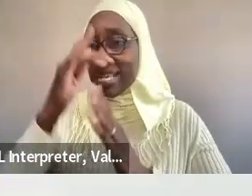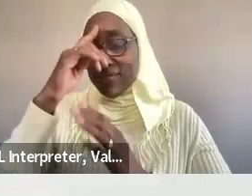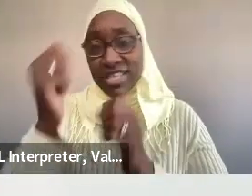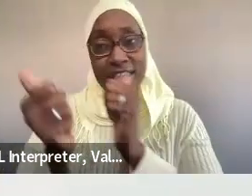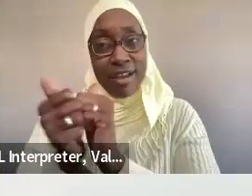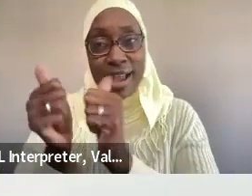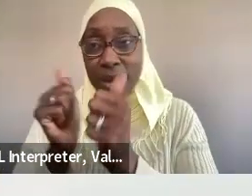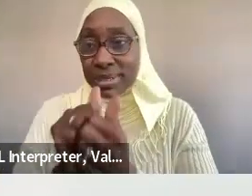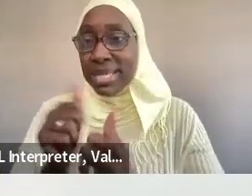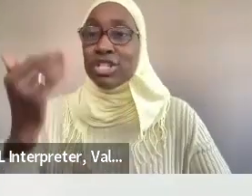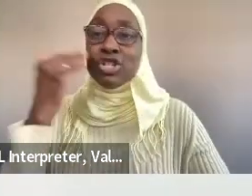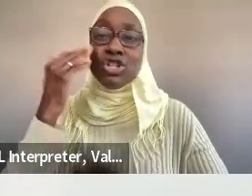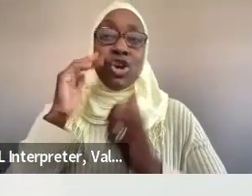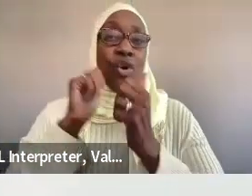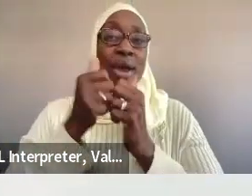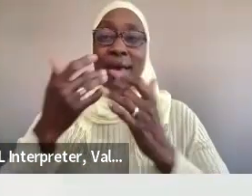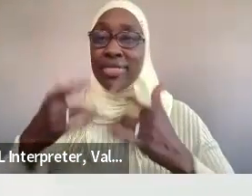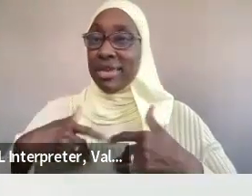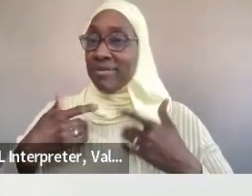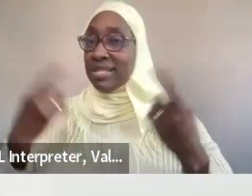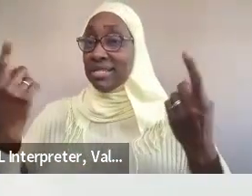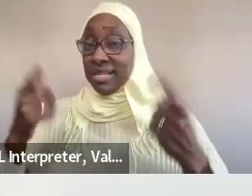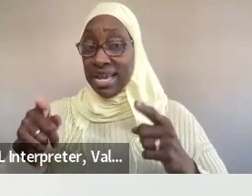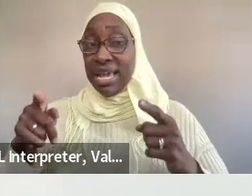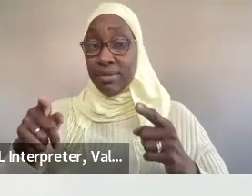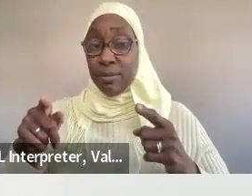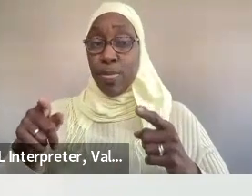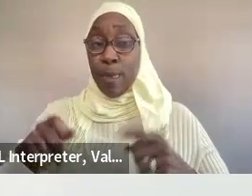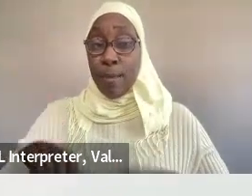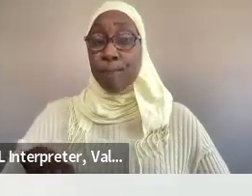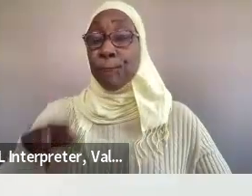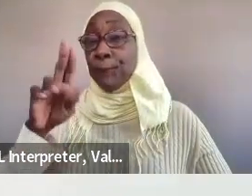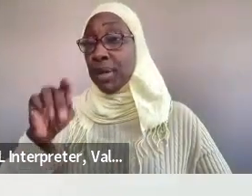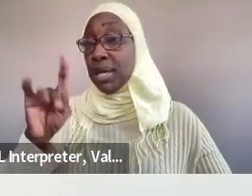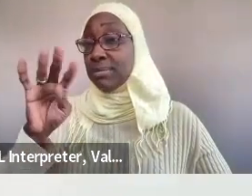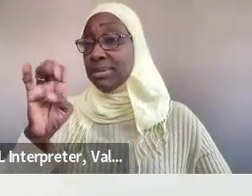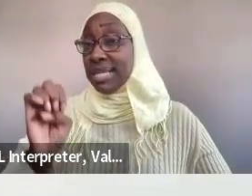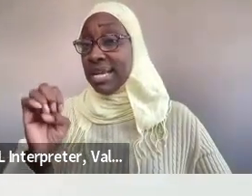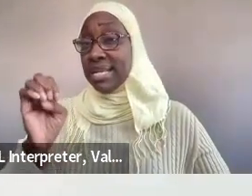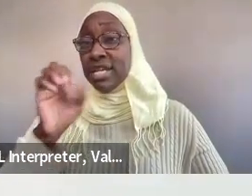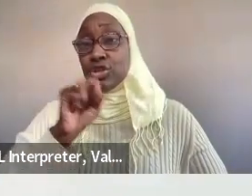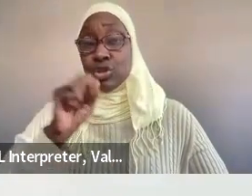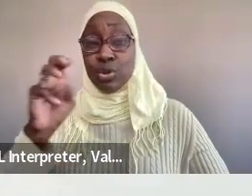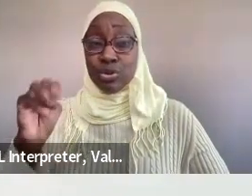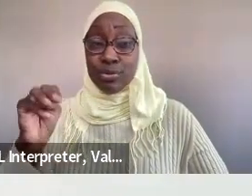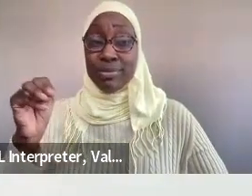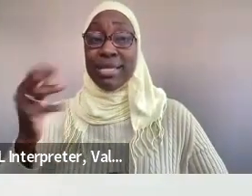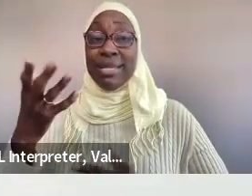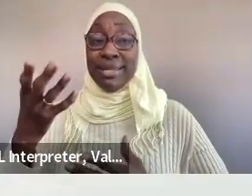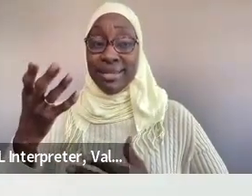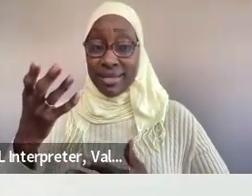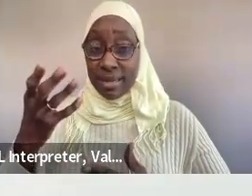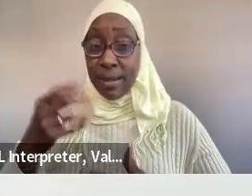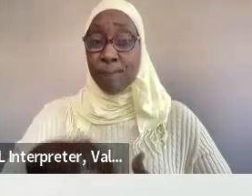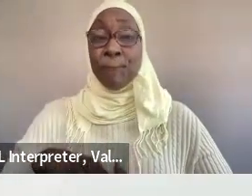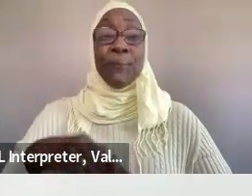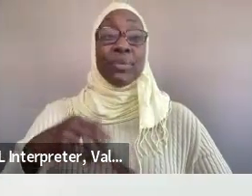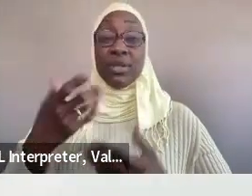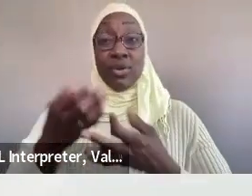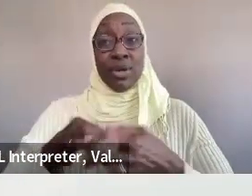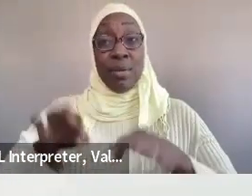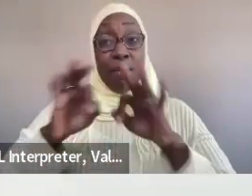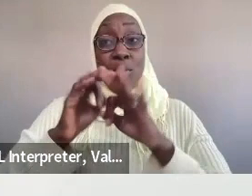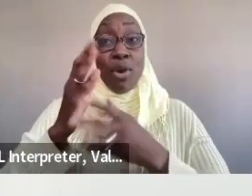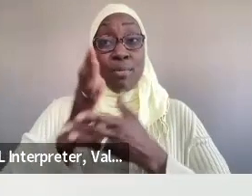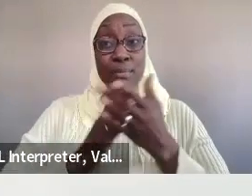and know how the event is going to happen. Updating social media handles. So a main part of being a project manager is to take care